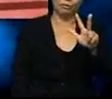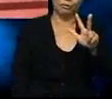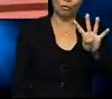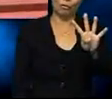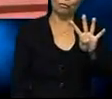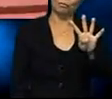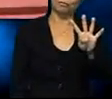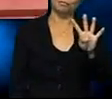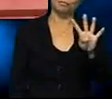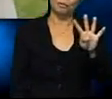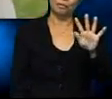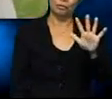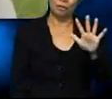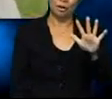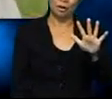3,